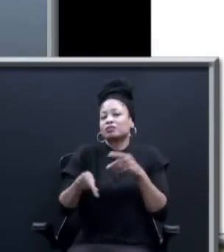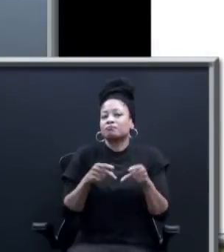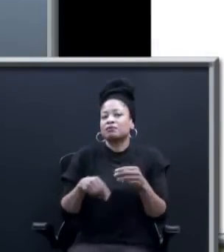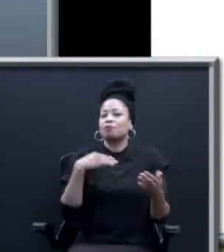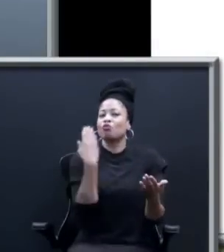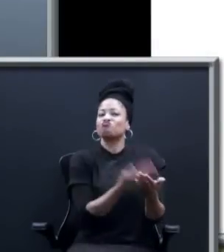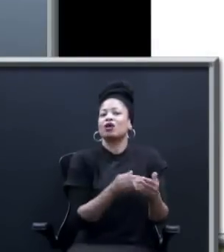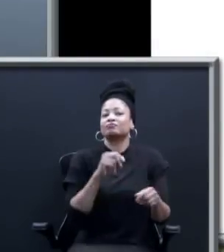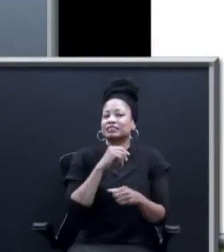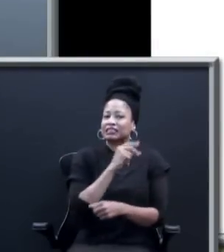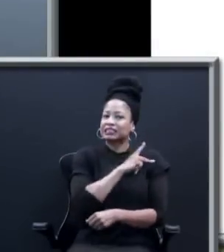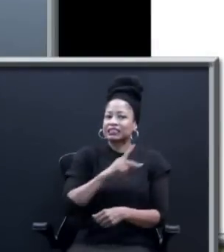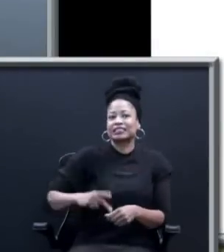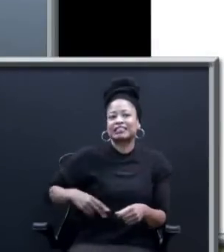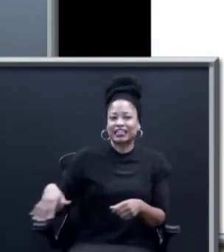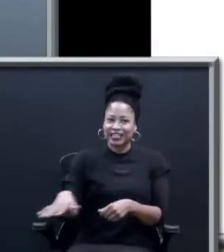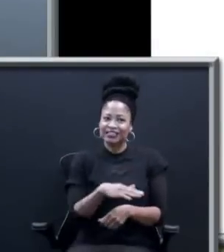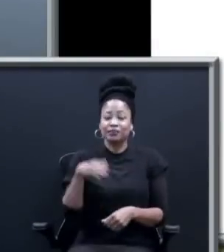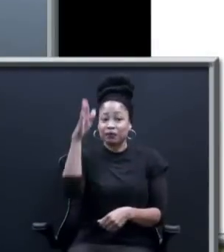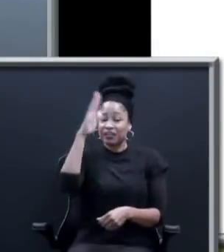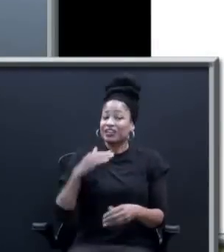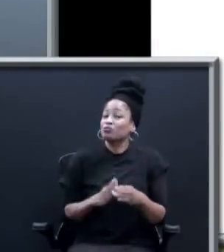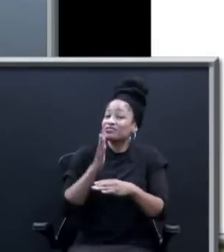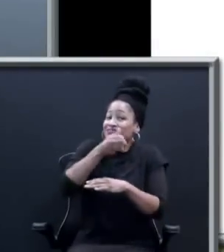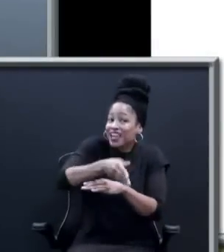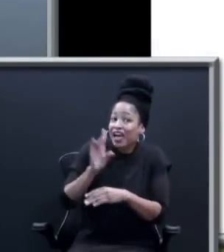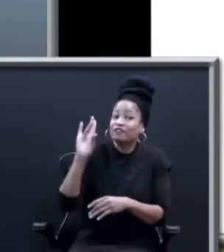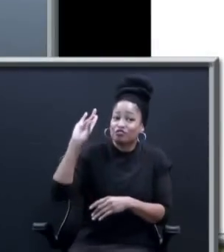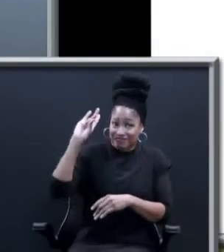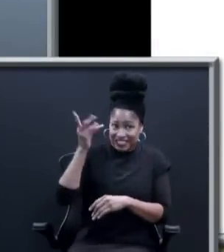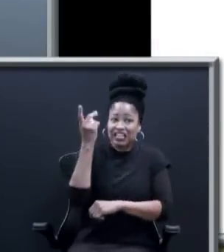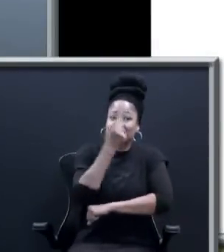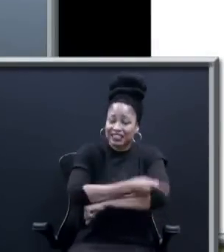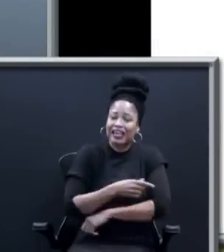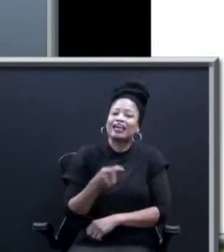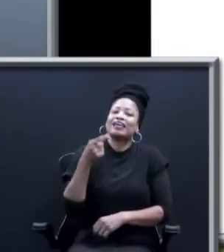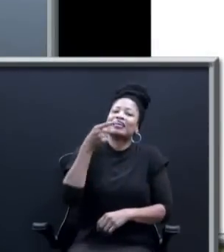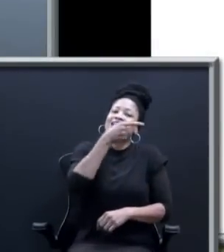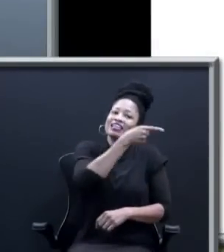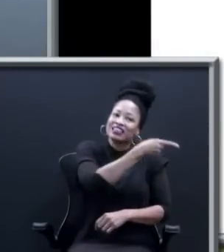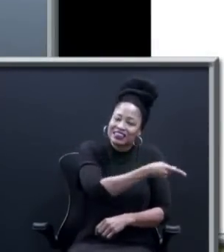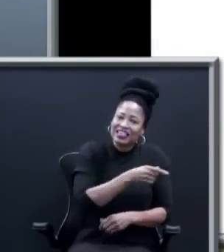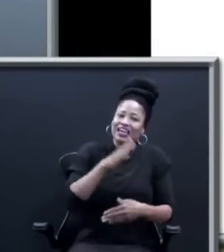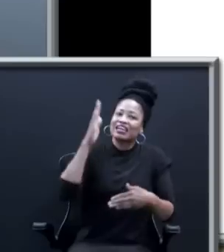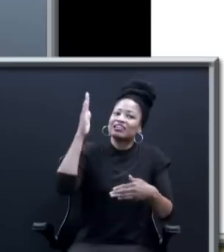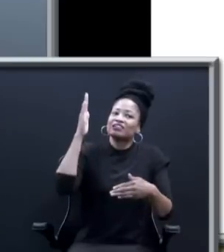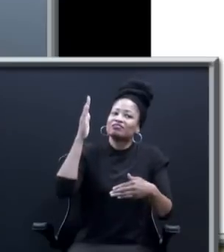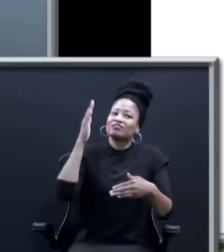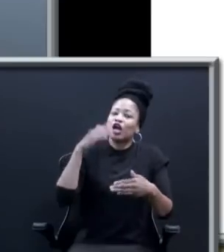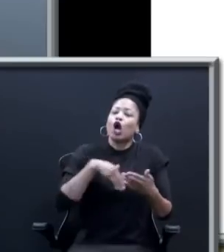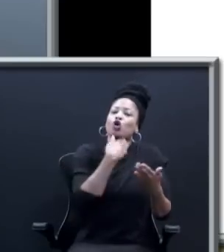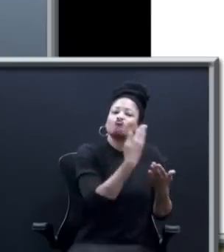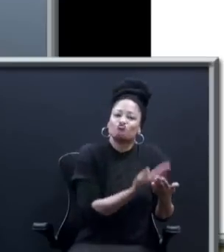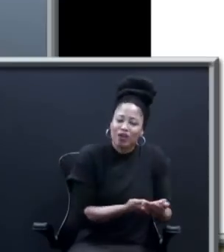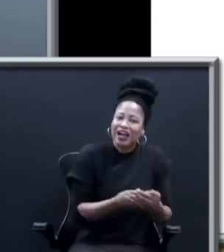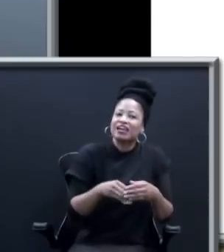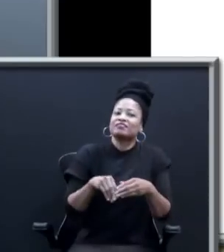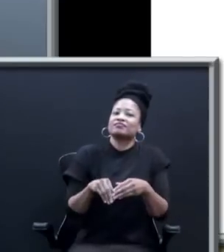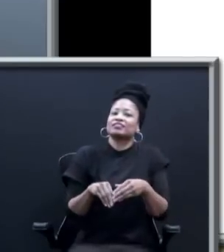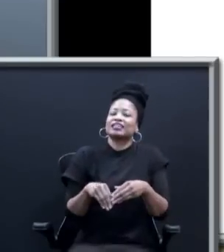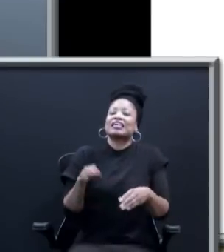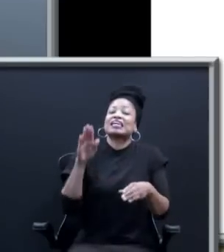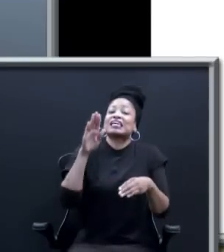7 days. They ended up in the kingdom on the 8th day. Did y'all pay attention to